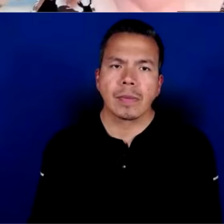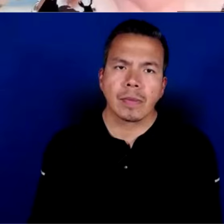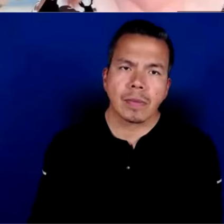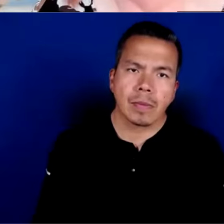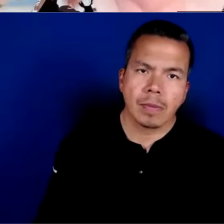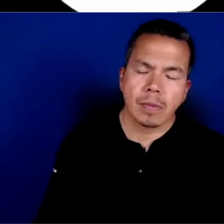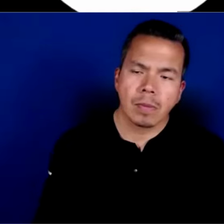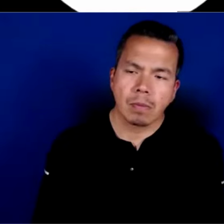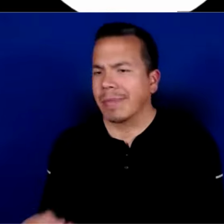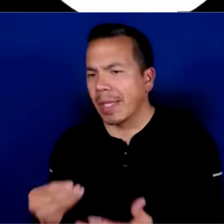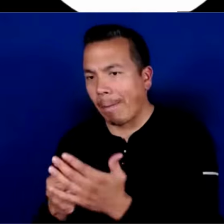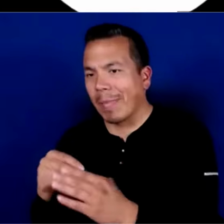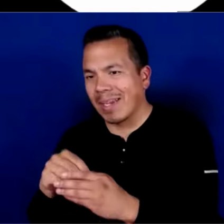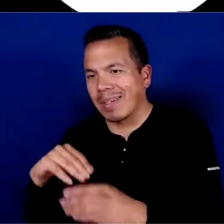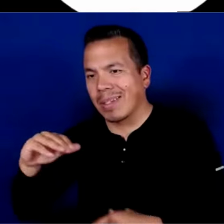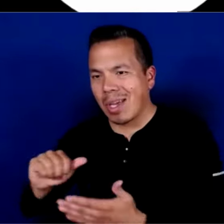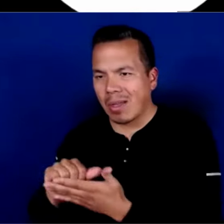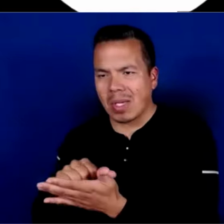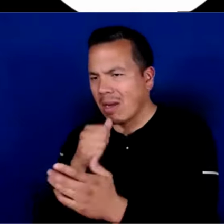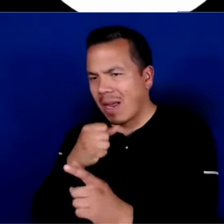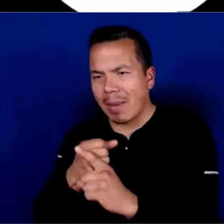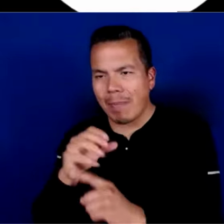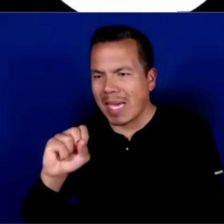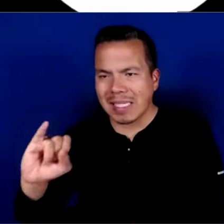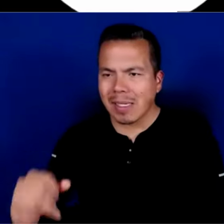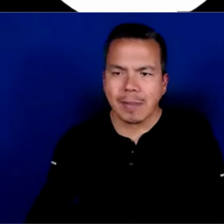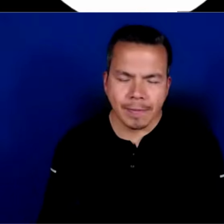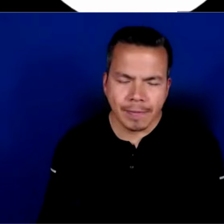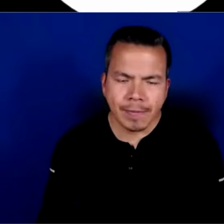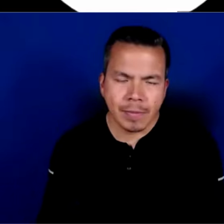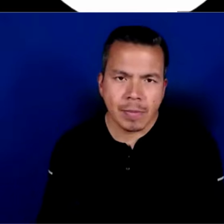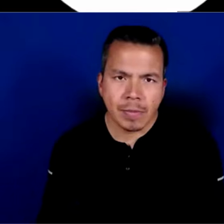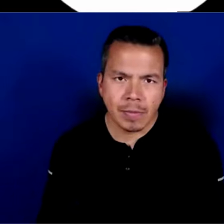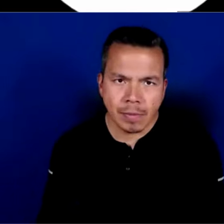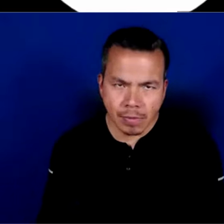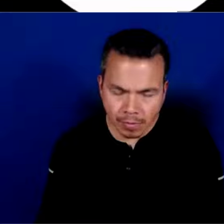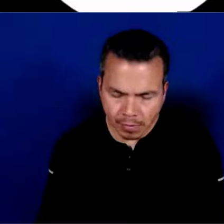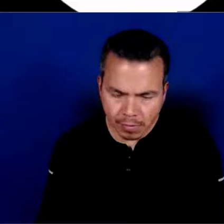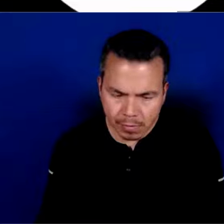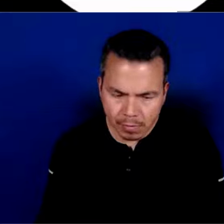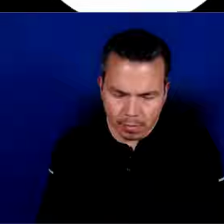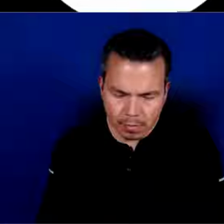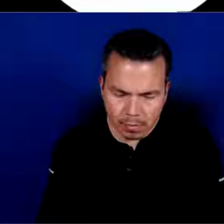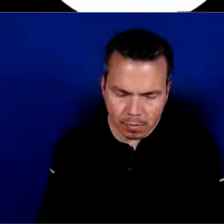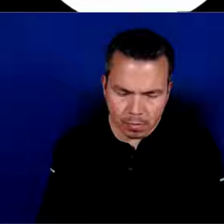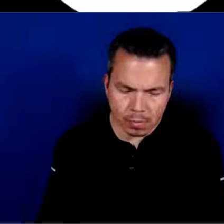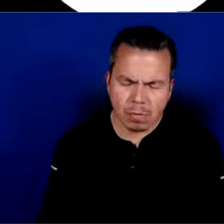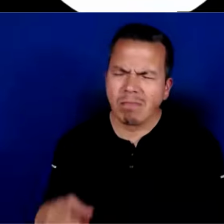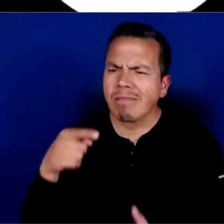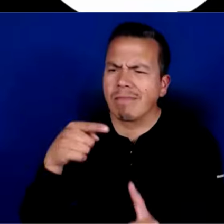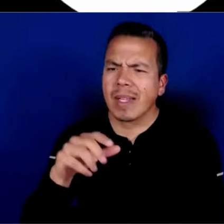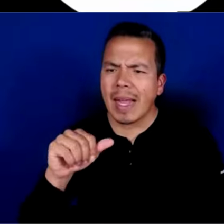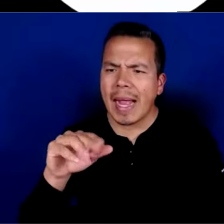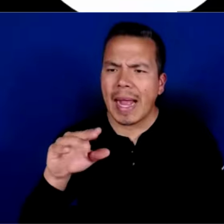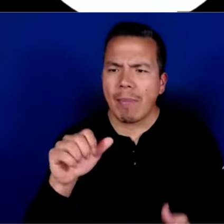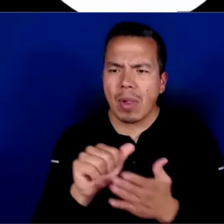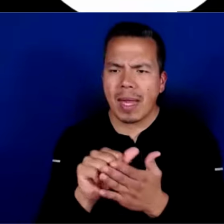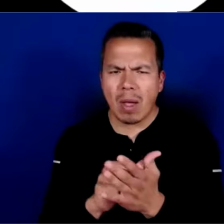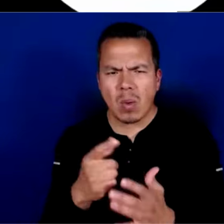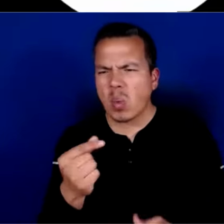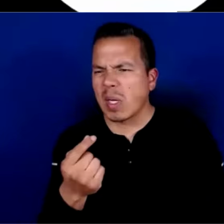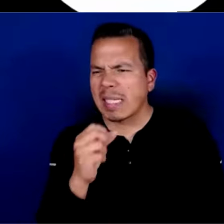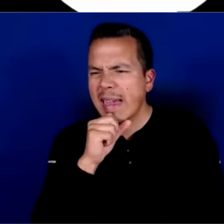Okay. Several other questions, but since we're talking about ABLE accounts, someone's asking if there's an age limit